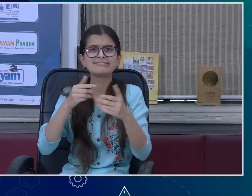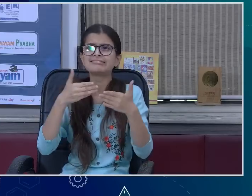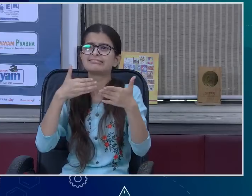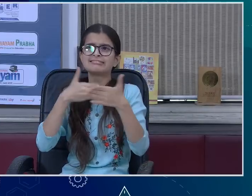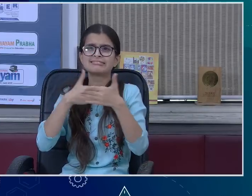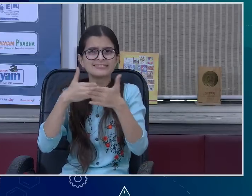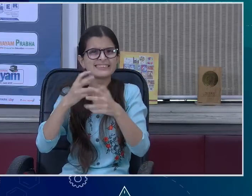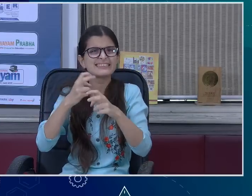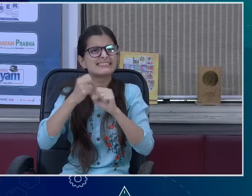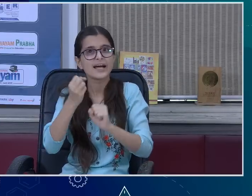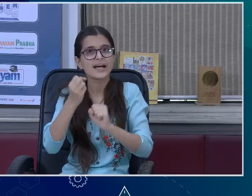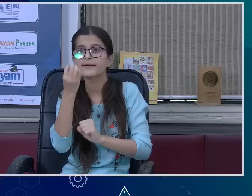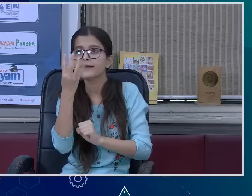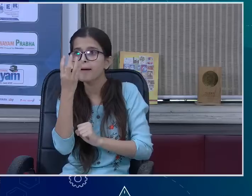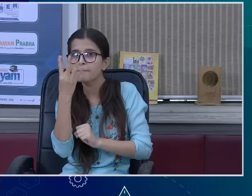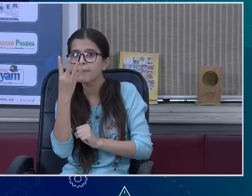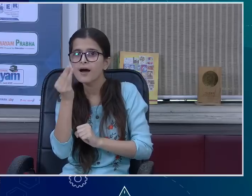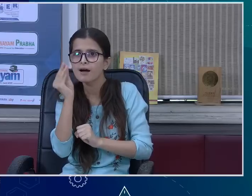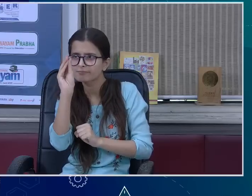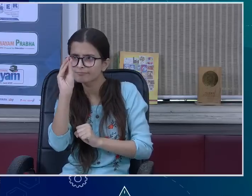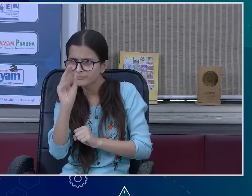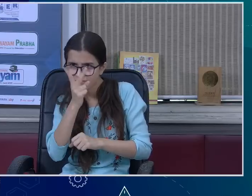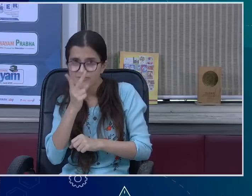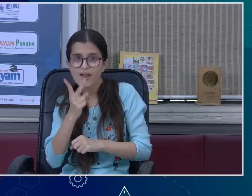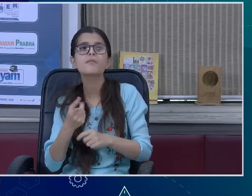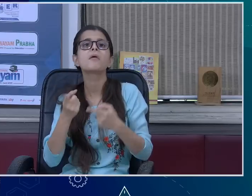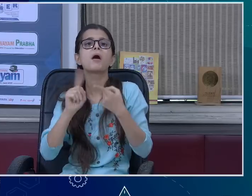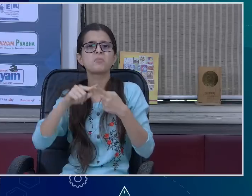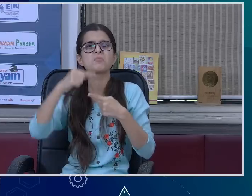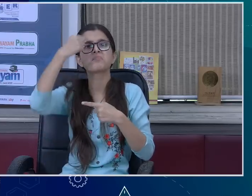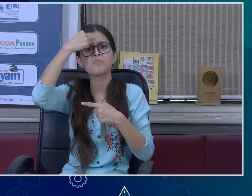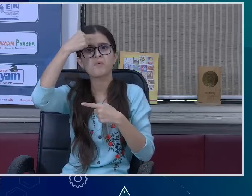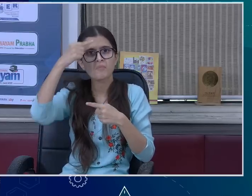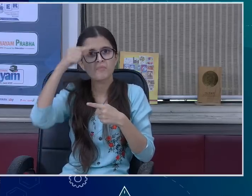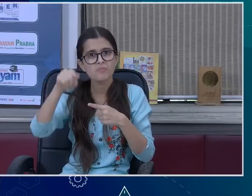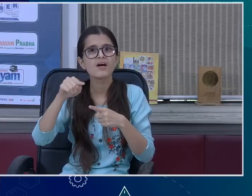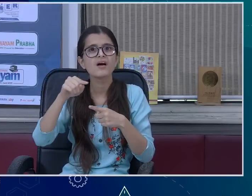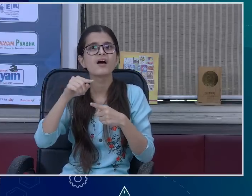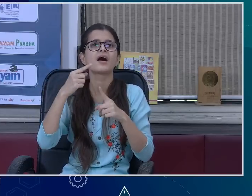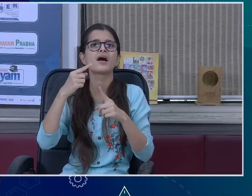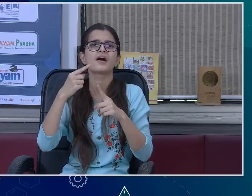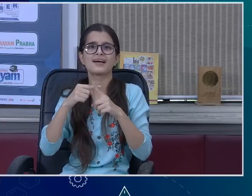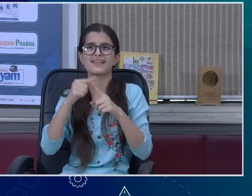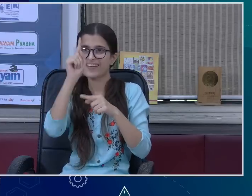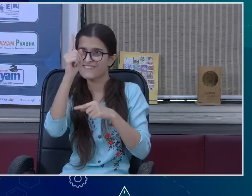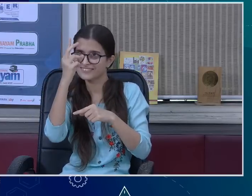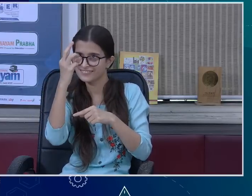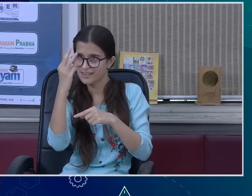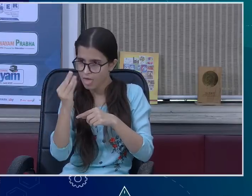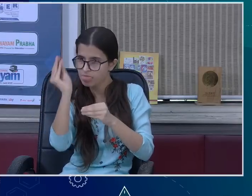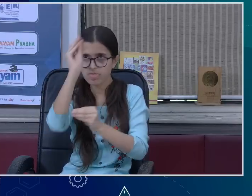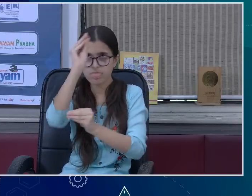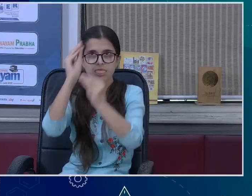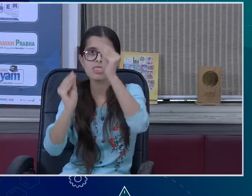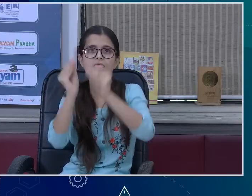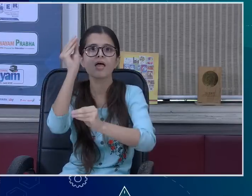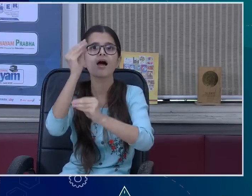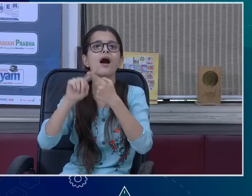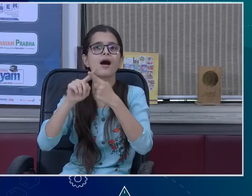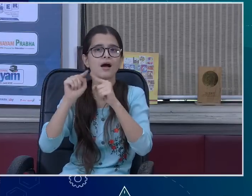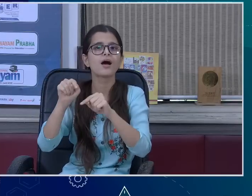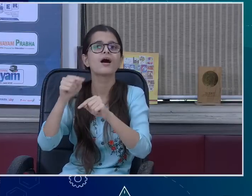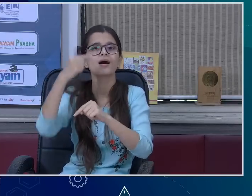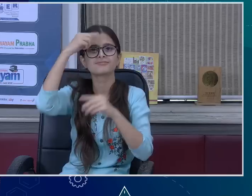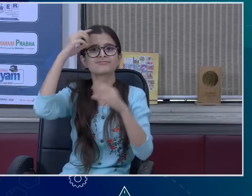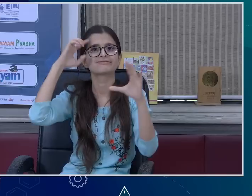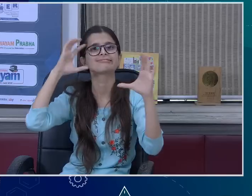learning numbers, the alphabet and dates of the week, which are presented sequentially. And also that we can, they exhibit some kind